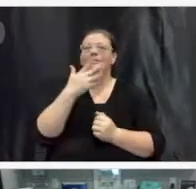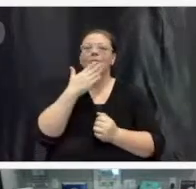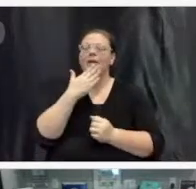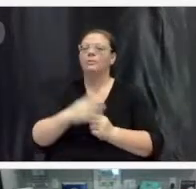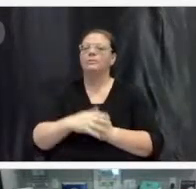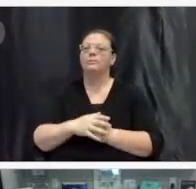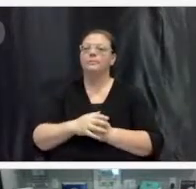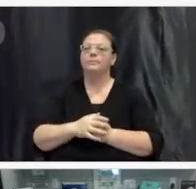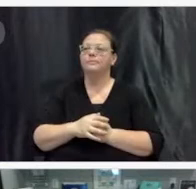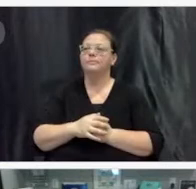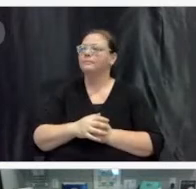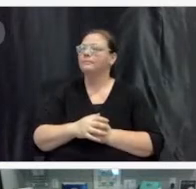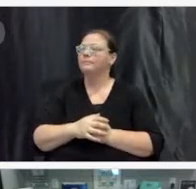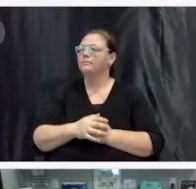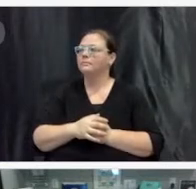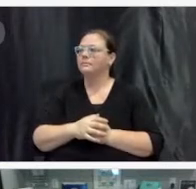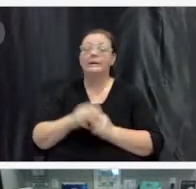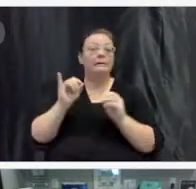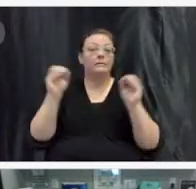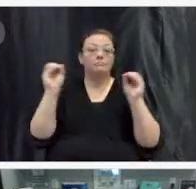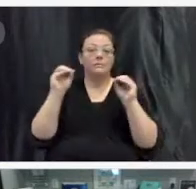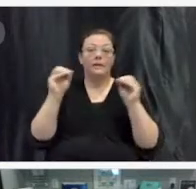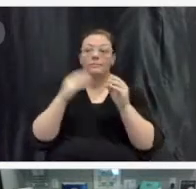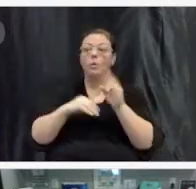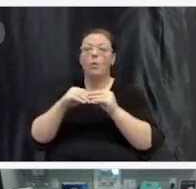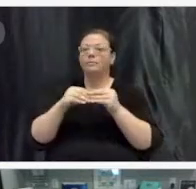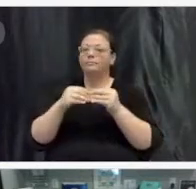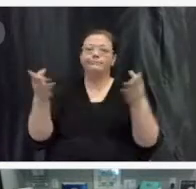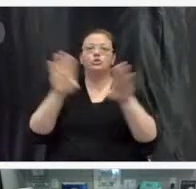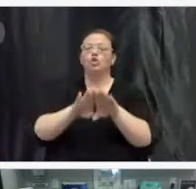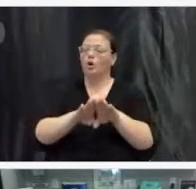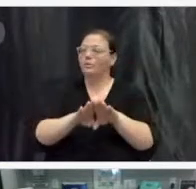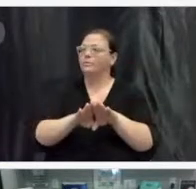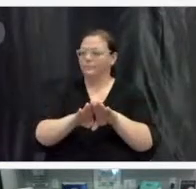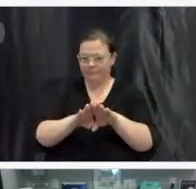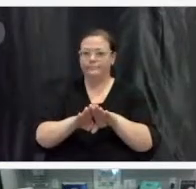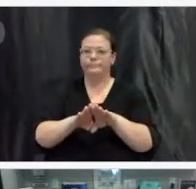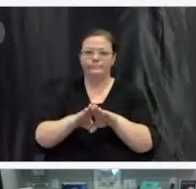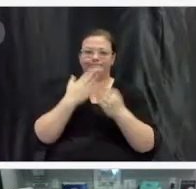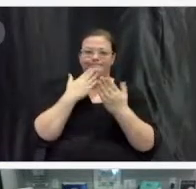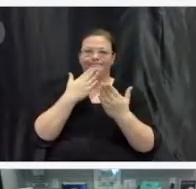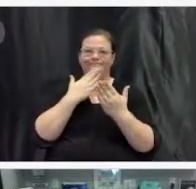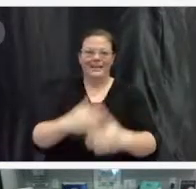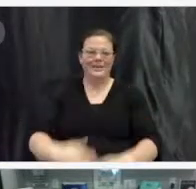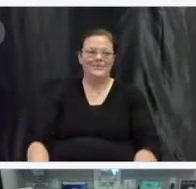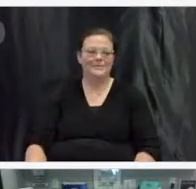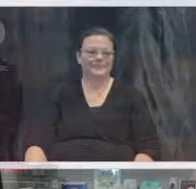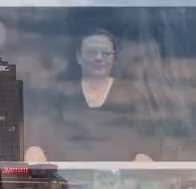much. I've enjoyed it. If there's not anything else, meeting's adjourned. Thank you.